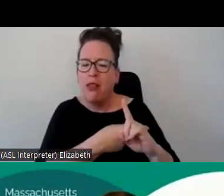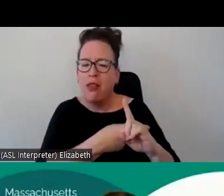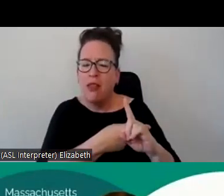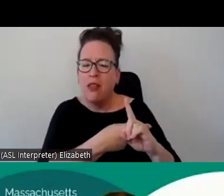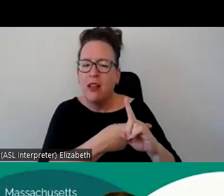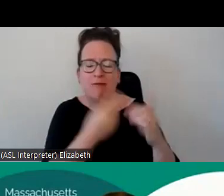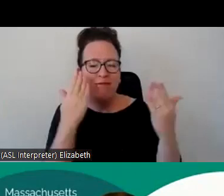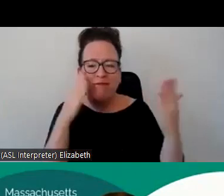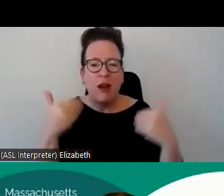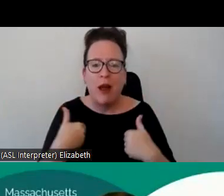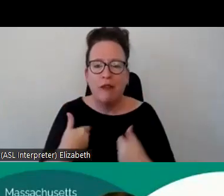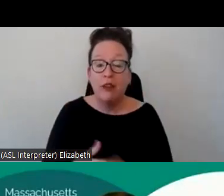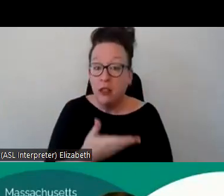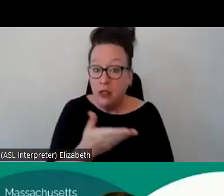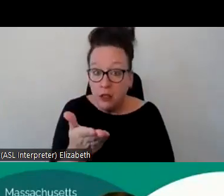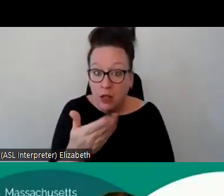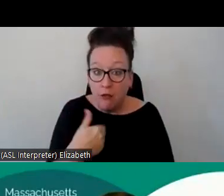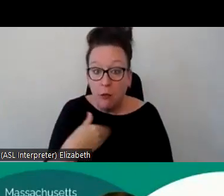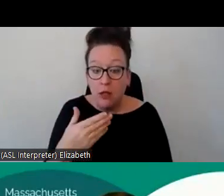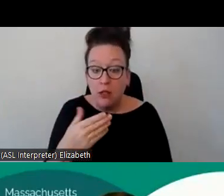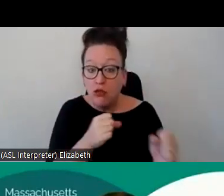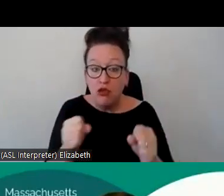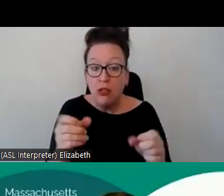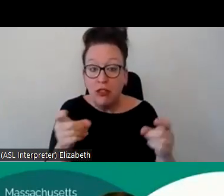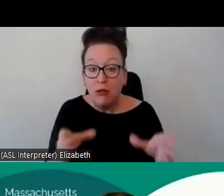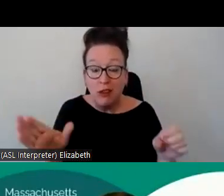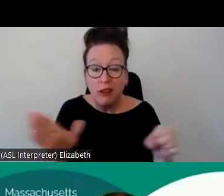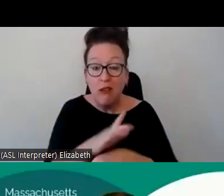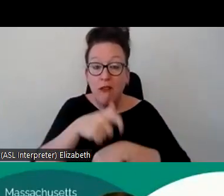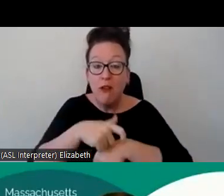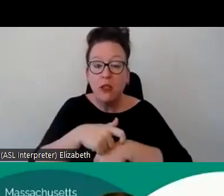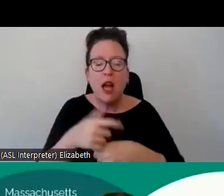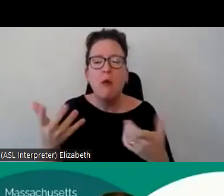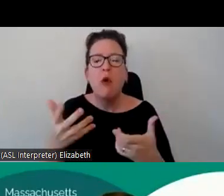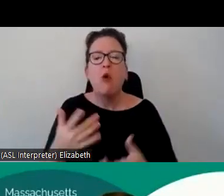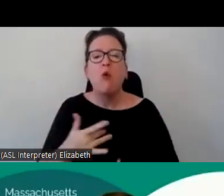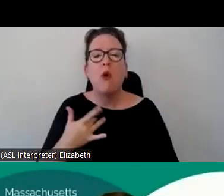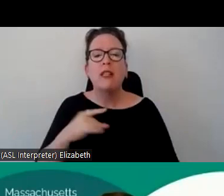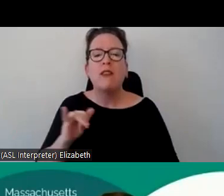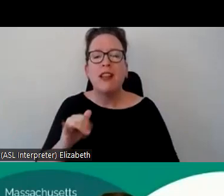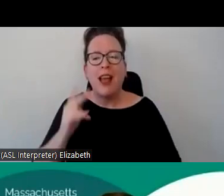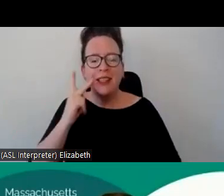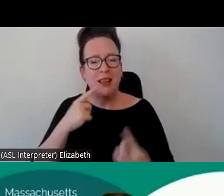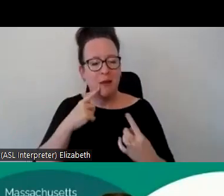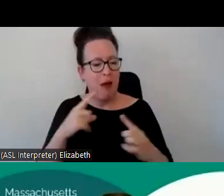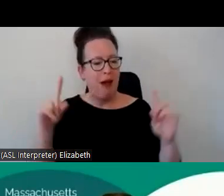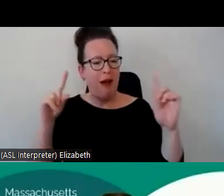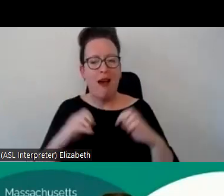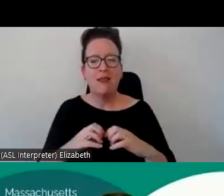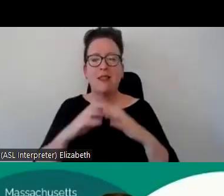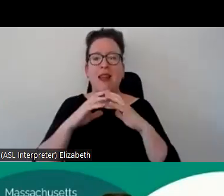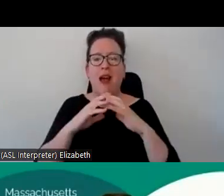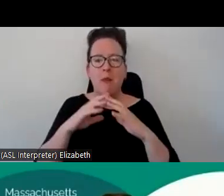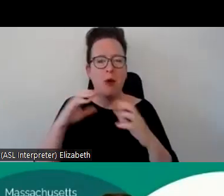don't have it. Have you been strategic director that whole time? What's it like to see it come to fruition with,